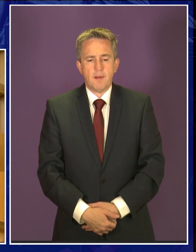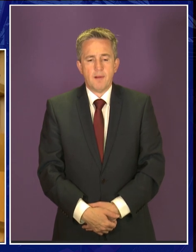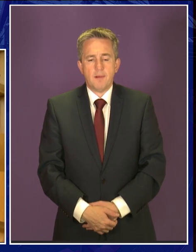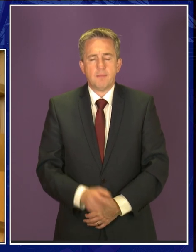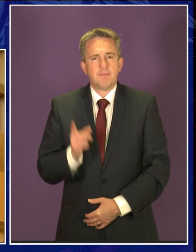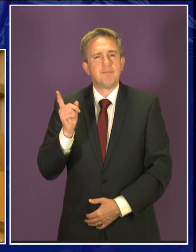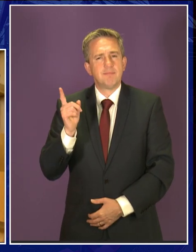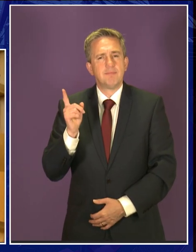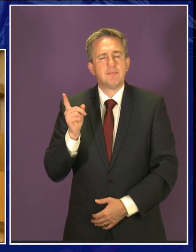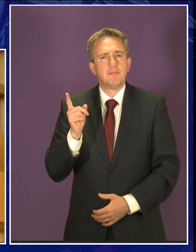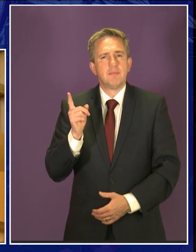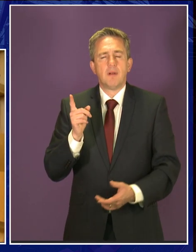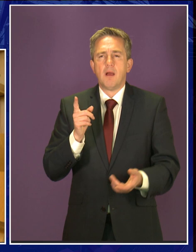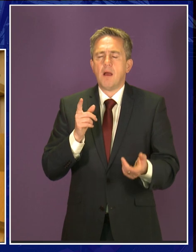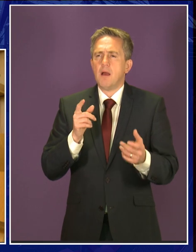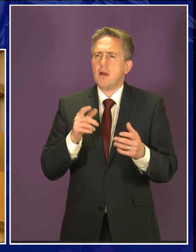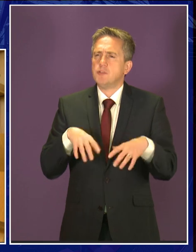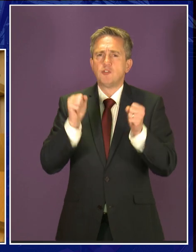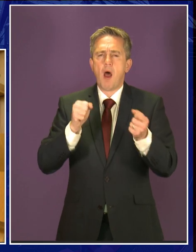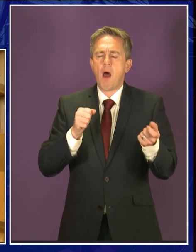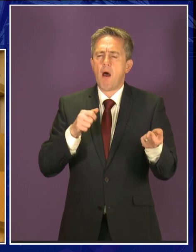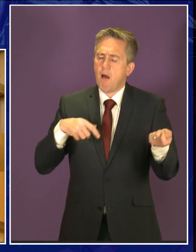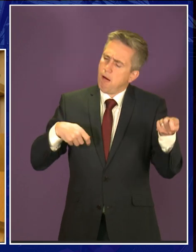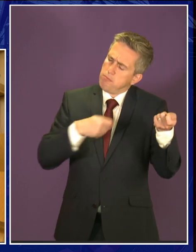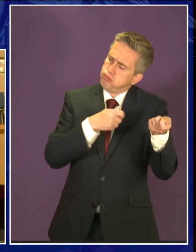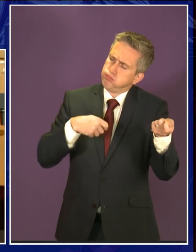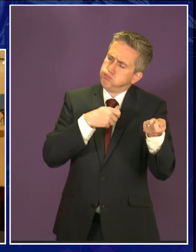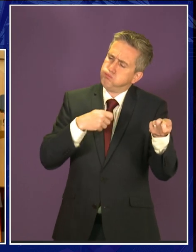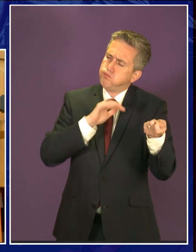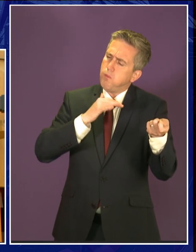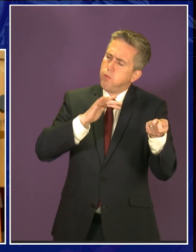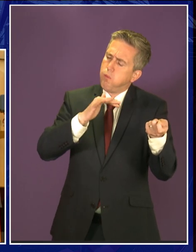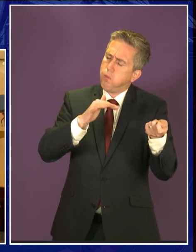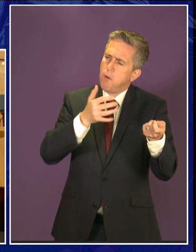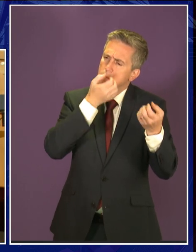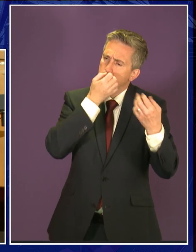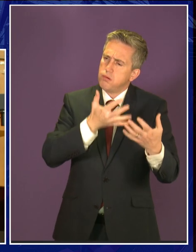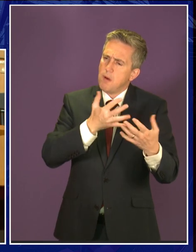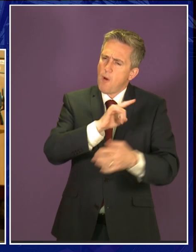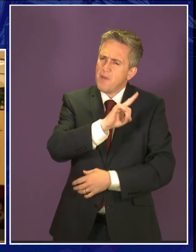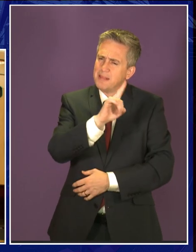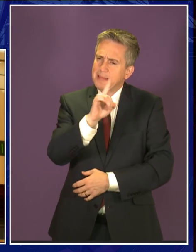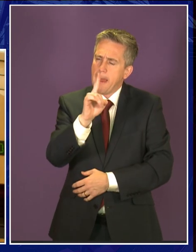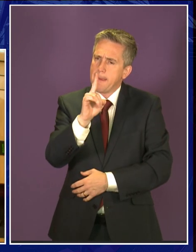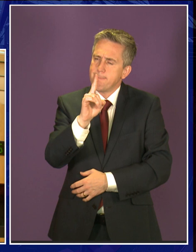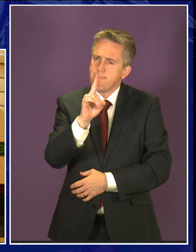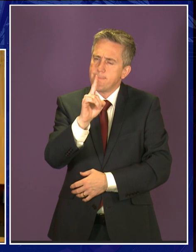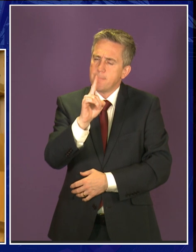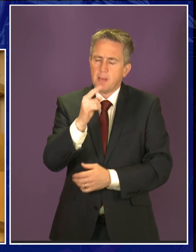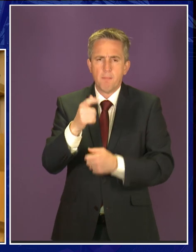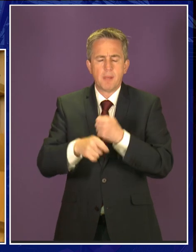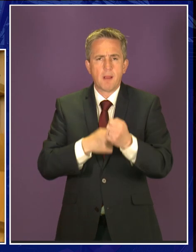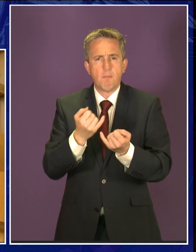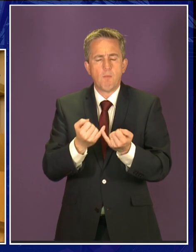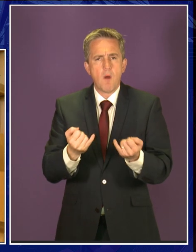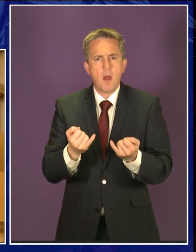So you can hear how he starts off in a magnificent way, but you see the performance decline over time. And remember the tapping scores in the Parkinson